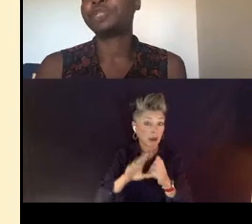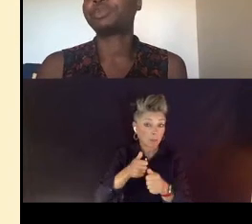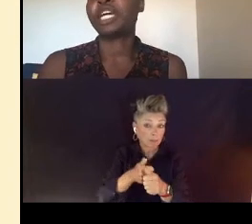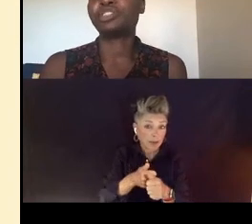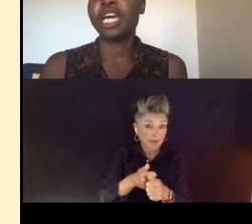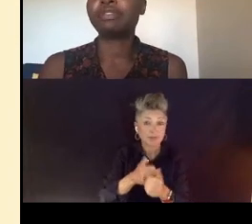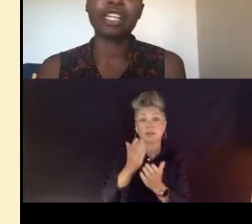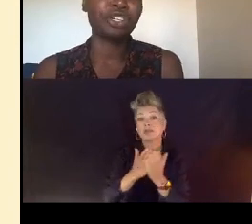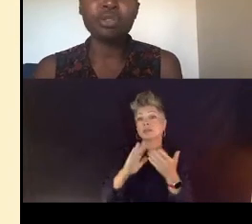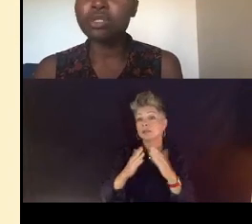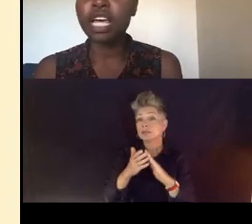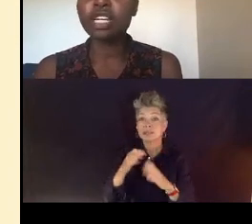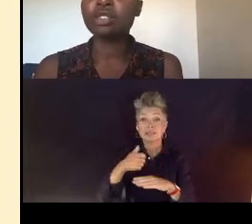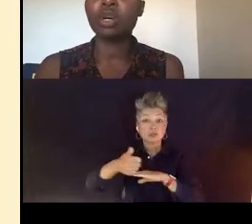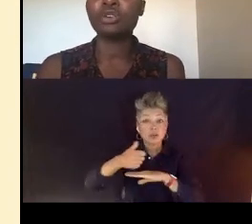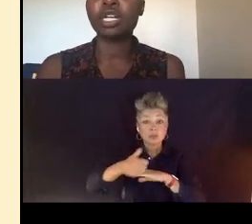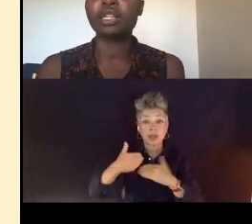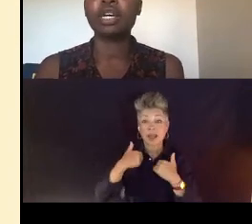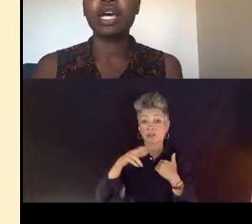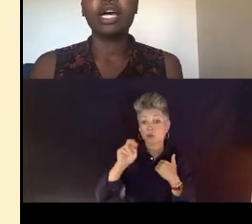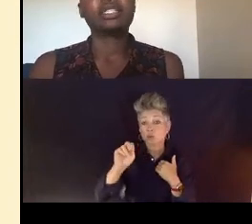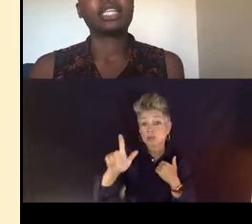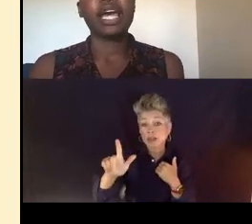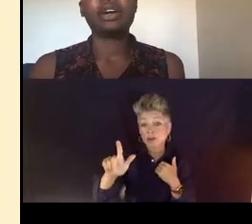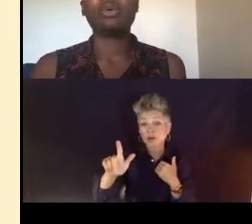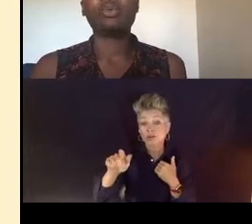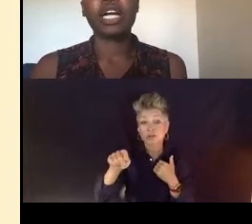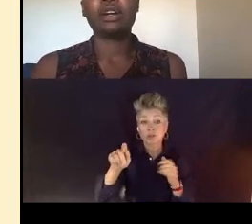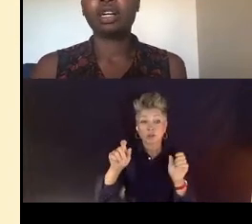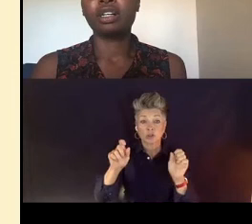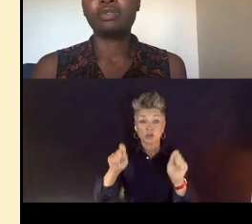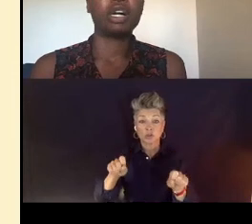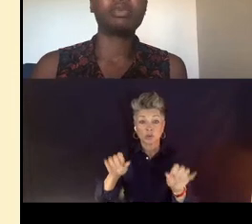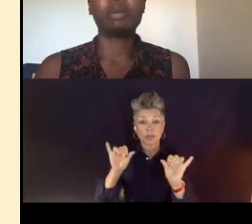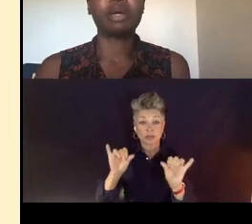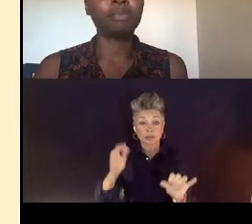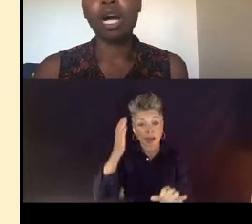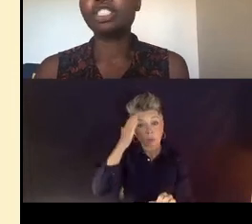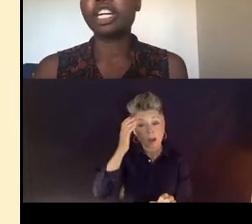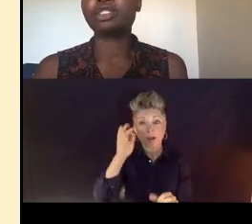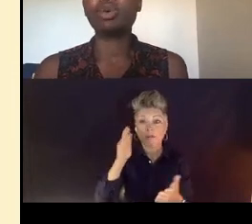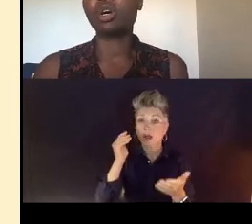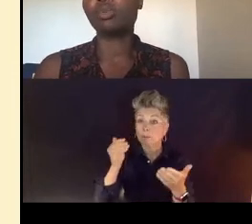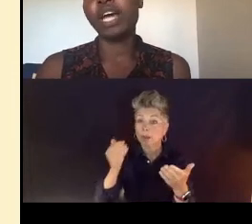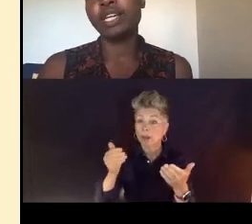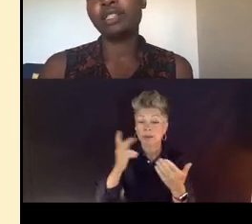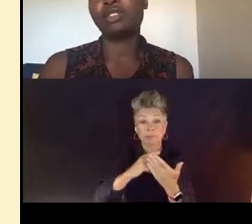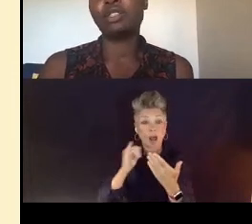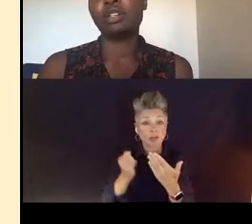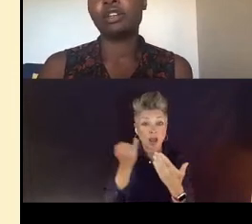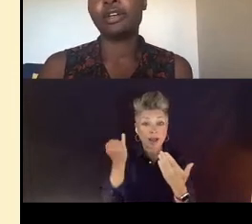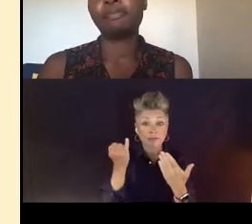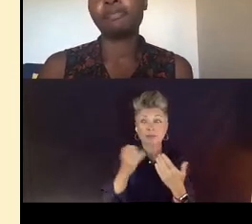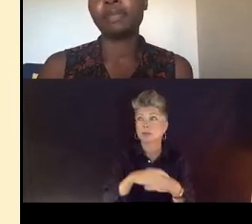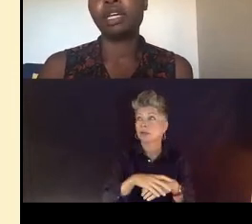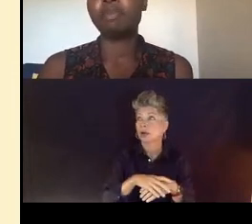of transportation have like newsletters where you can stay aware of upcoming projects or ways